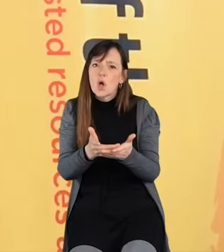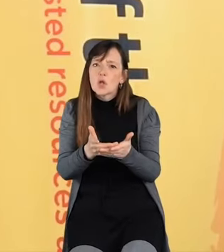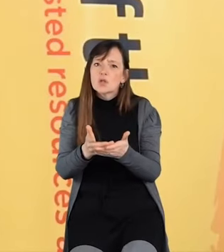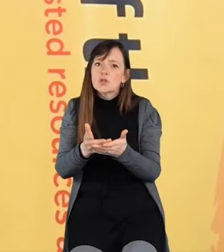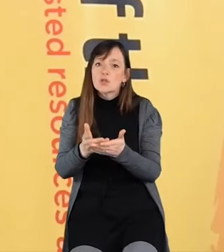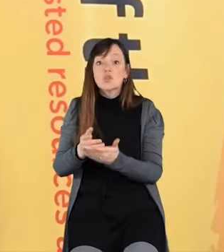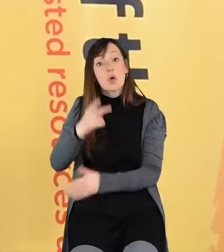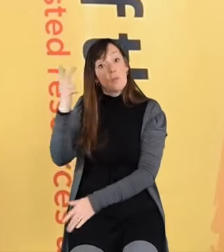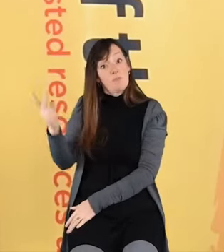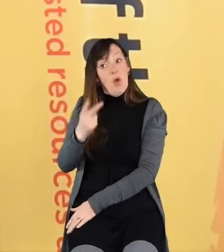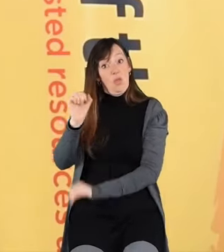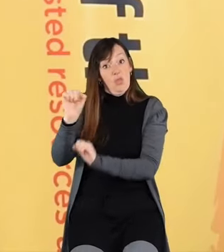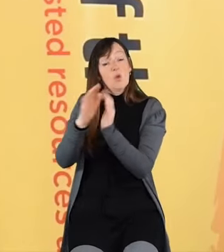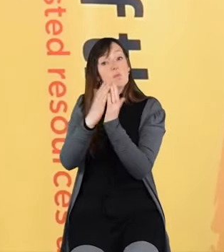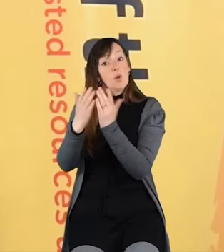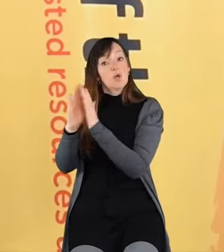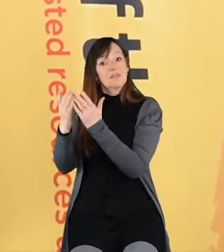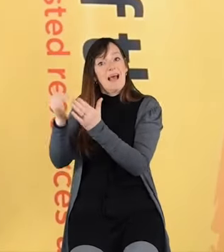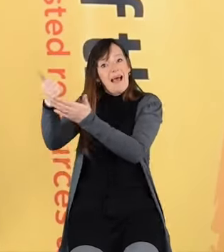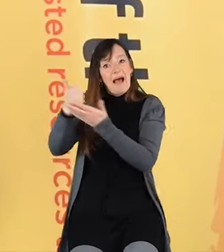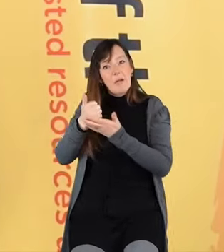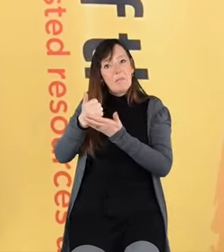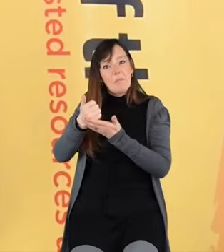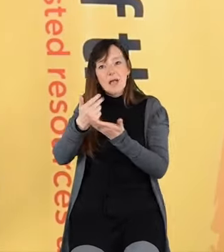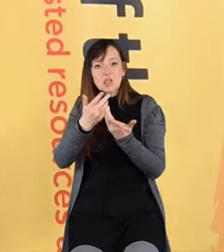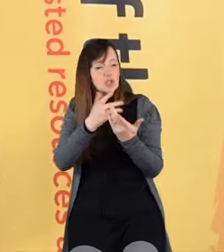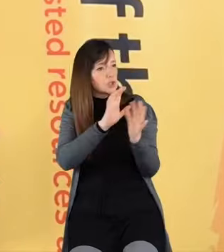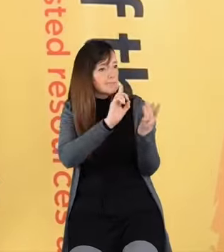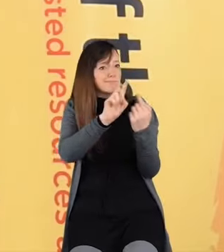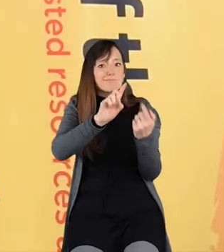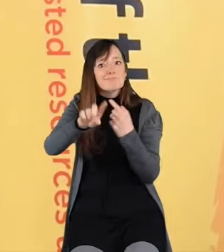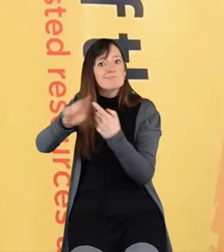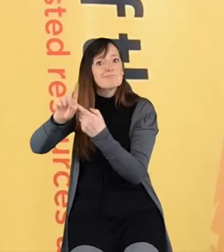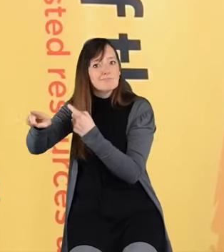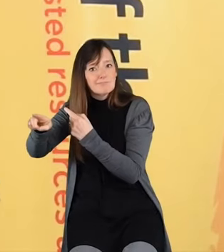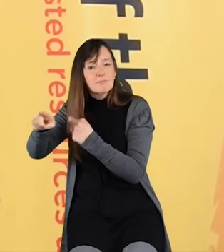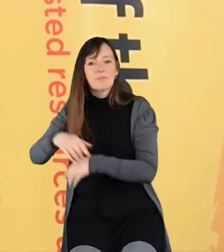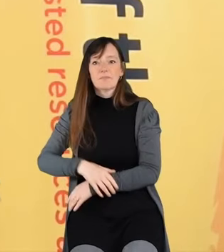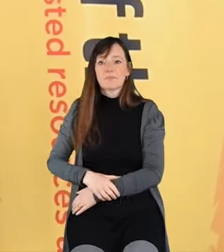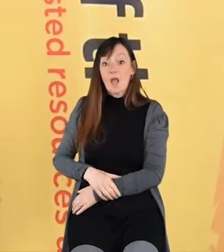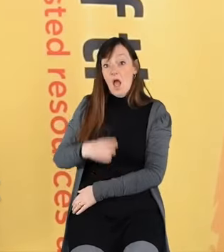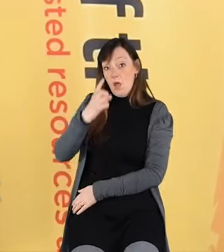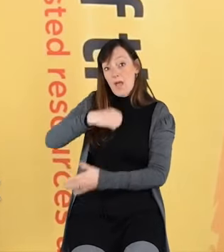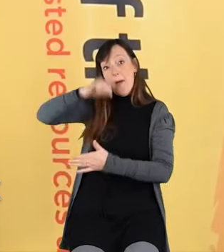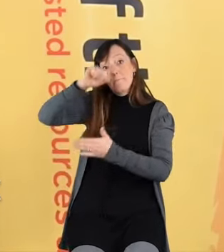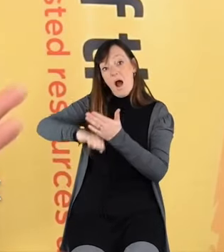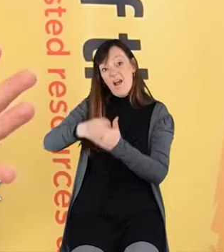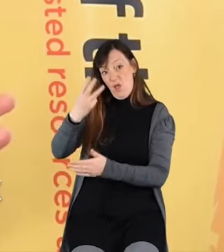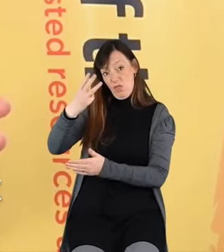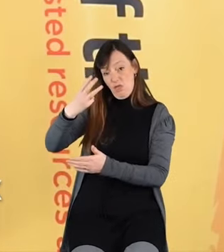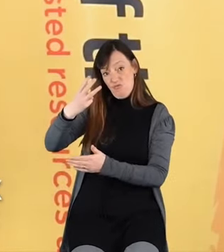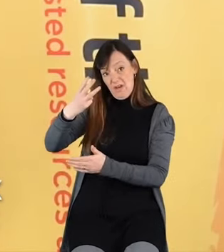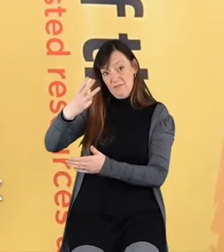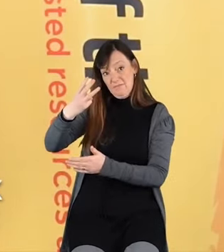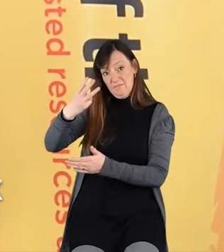to today's generation. You can get all three of these books, including the one from Nancy. Should be 25 quid if you